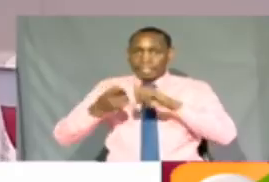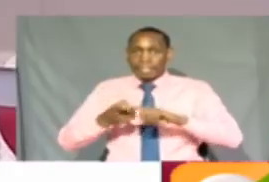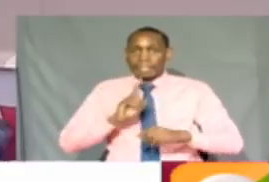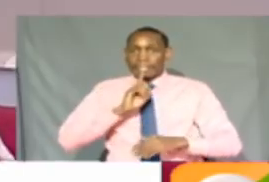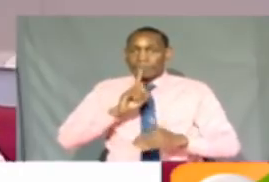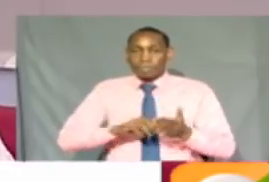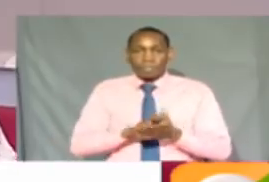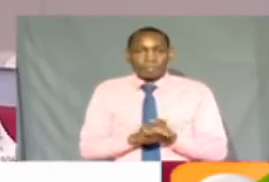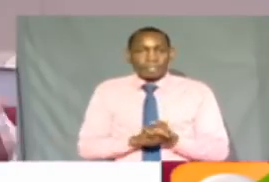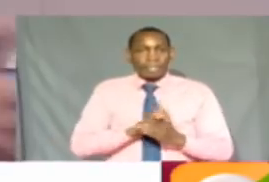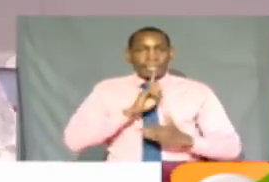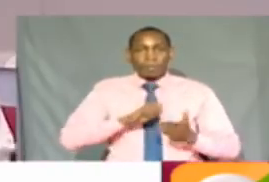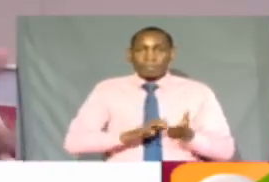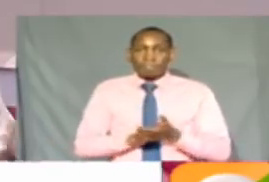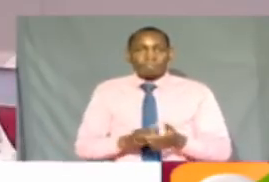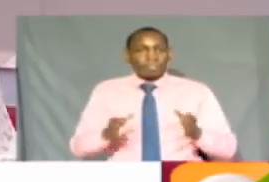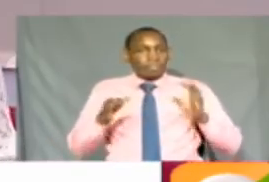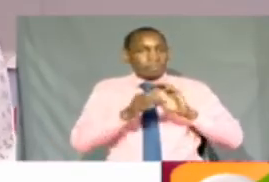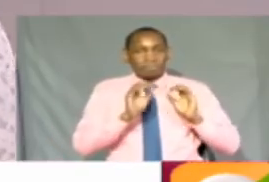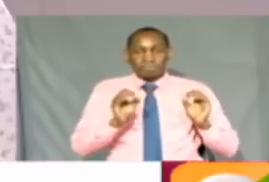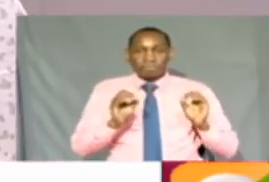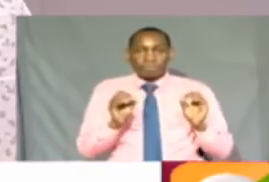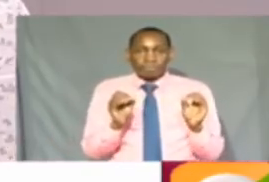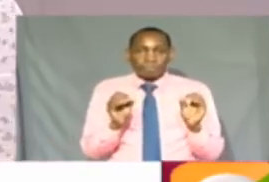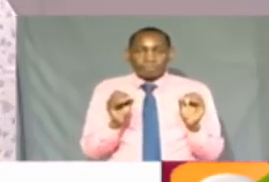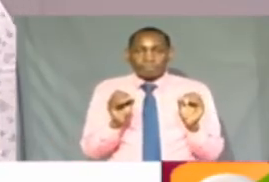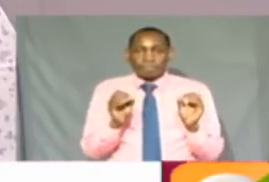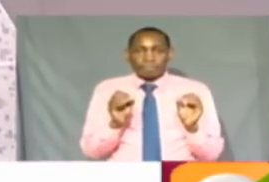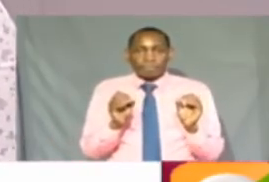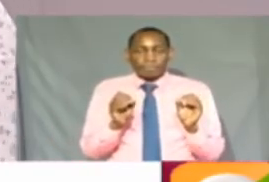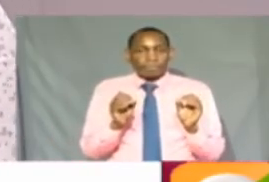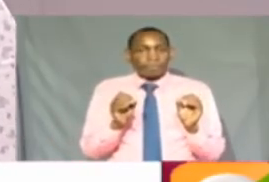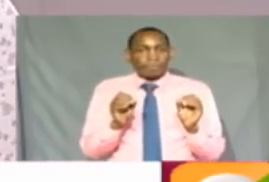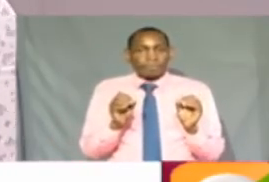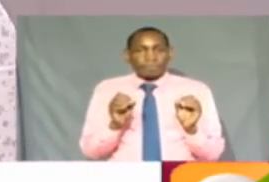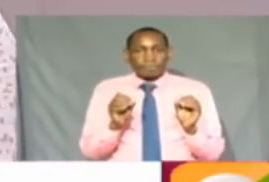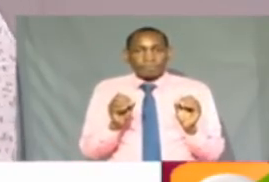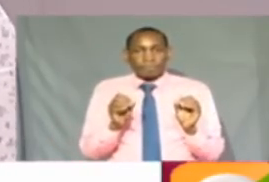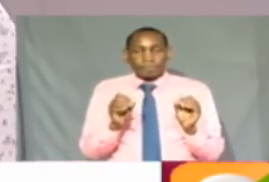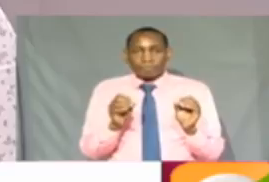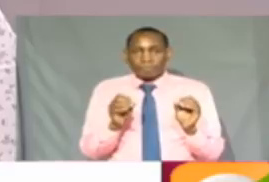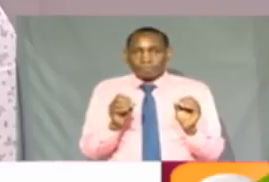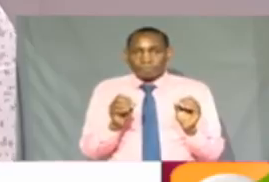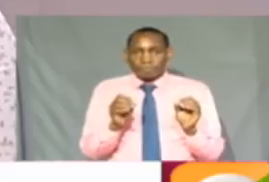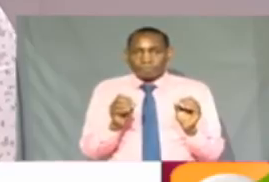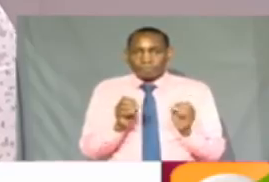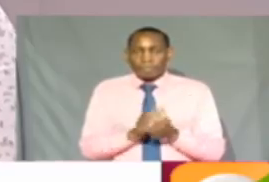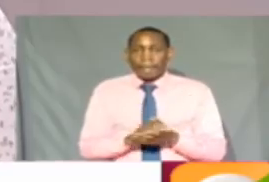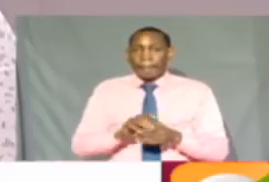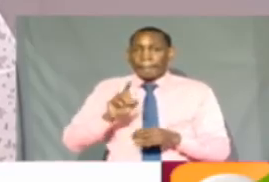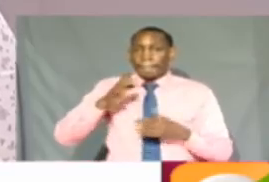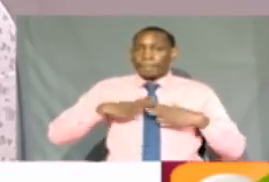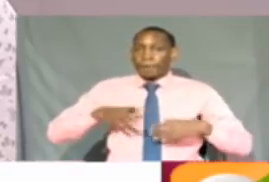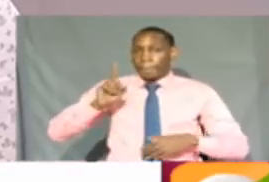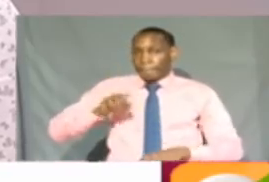nenda kibandaski and I don't like it, then it's never that serious. It's not life or dead, you know. It's no, we're not going to die if we're not together. And people need to understand that. But if day one I tell